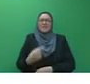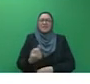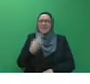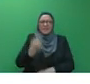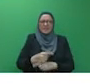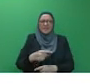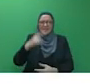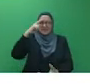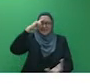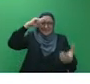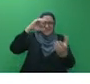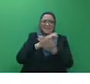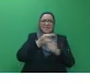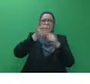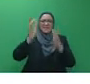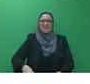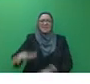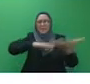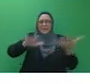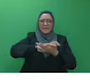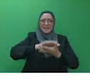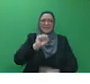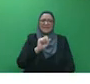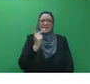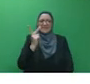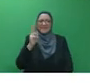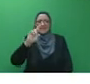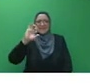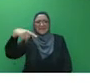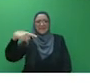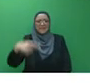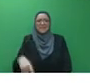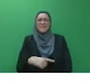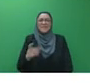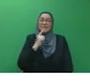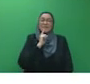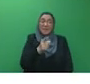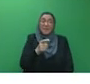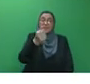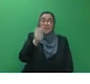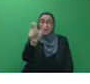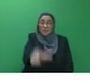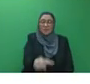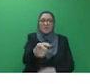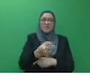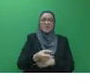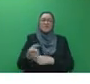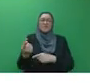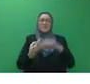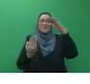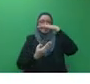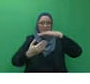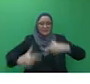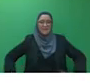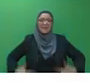you can trust a comedian to mess up the script but uh okay uh so you were basically